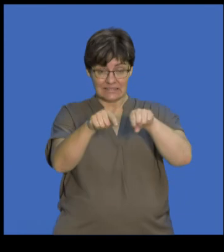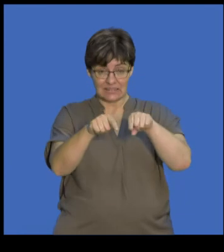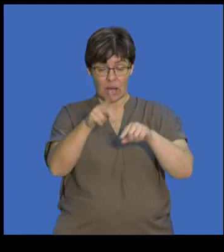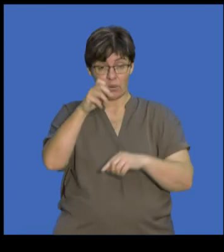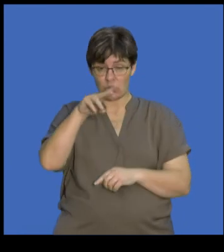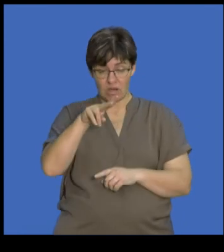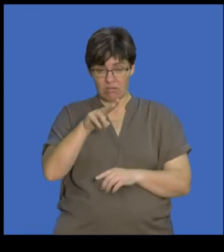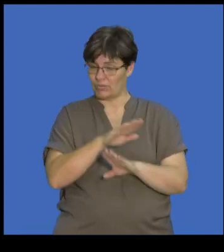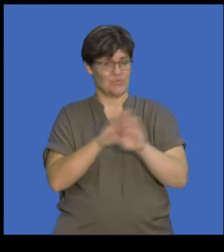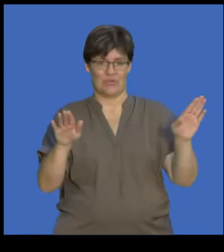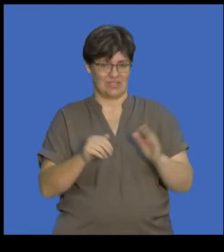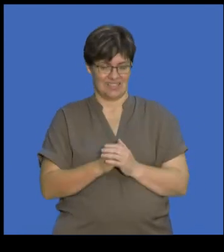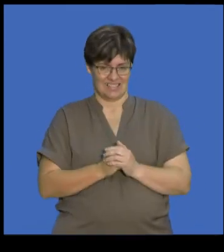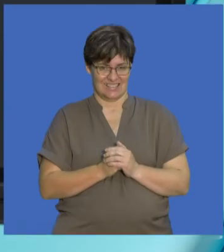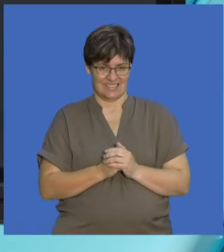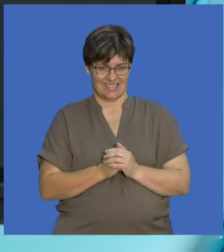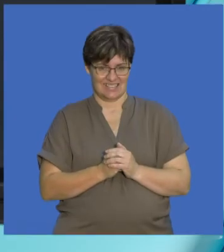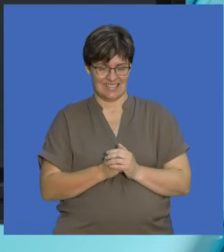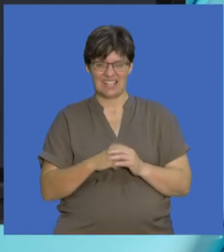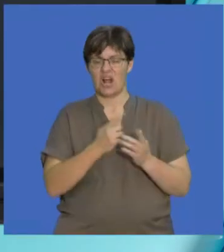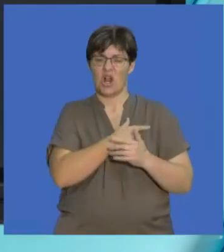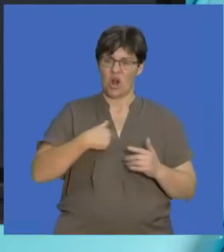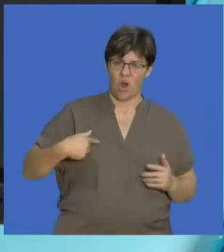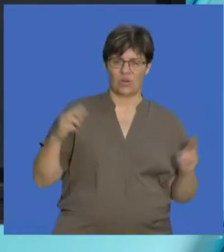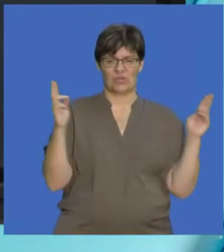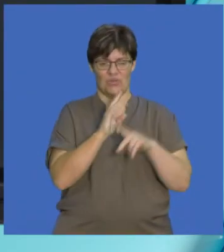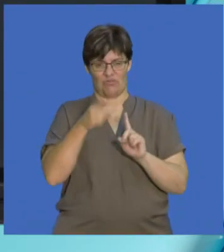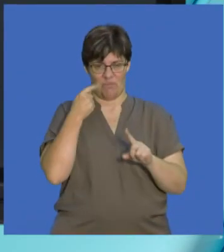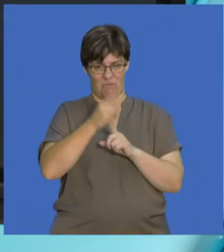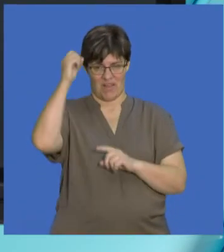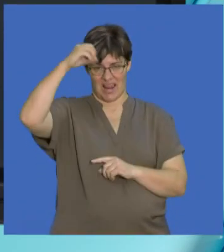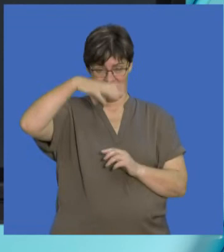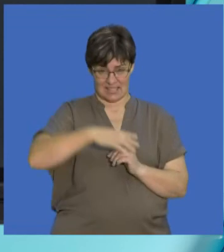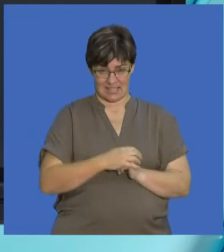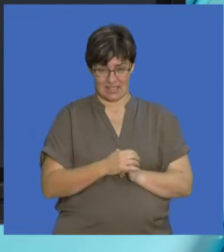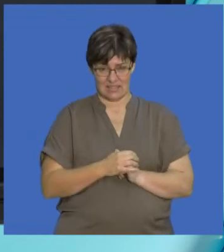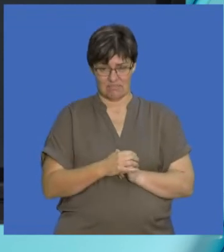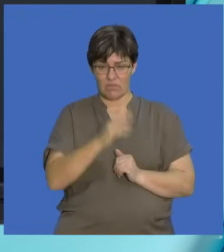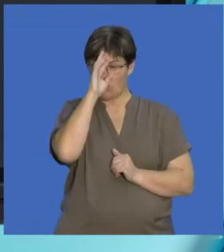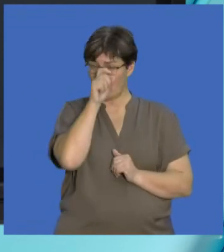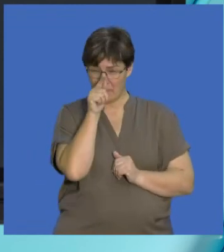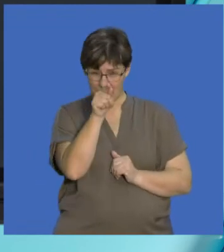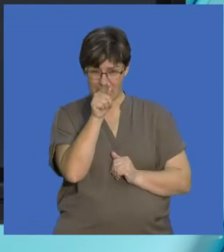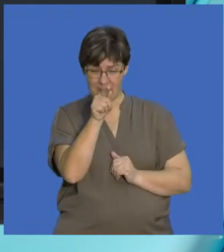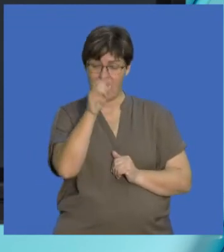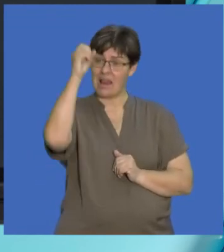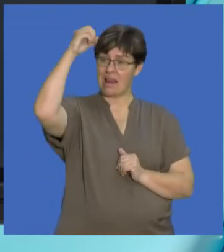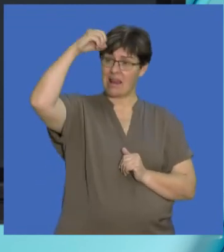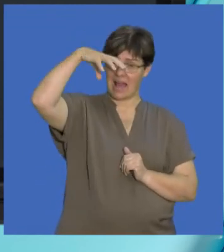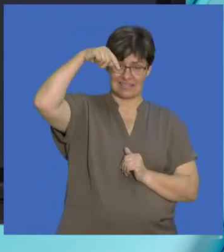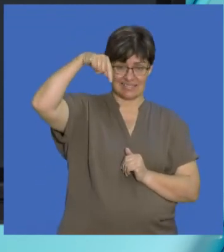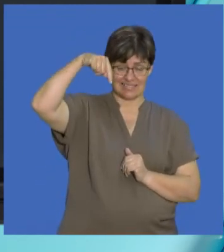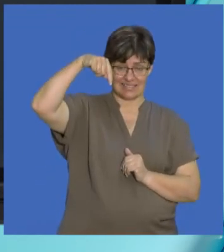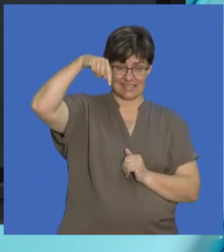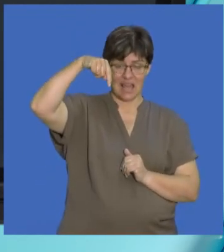through it. That's the long and short of it in terms of the light bulb. But remember, a light bulb as a